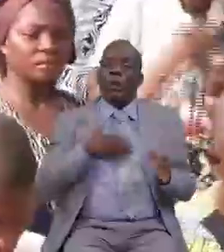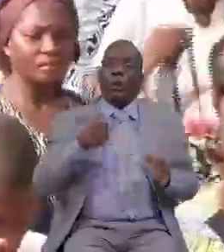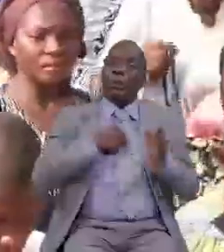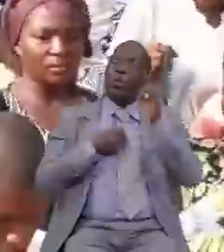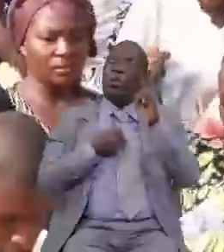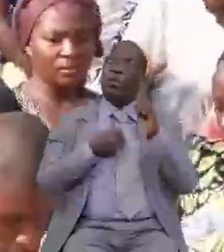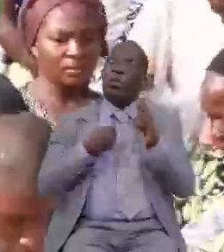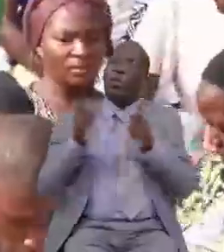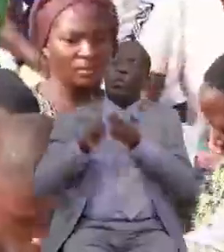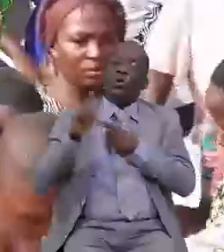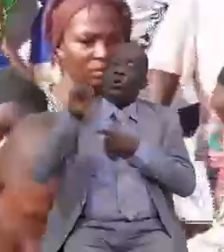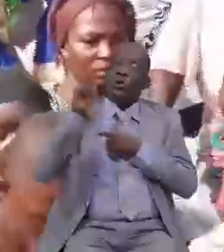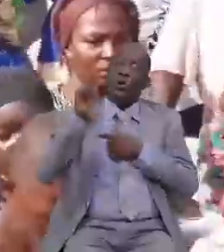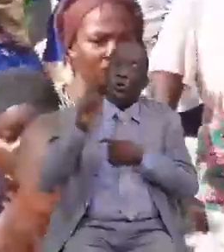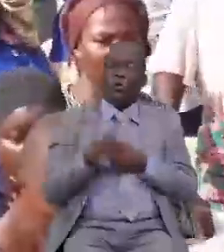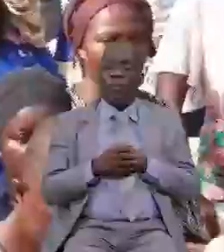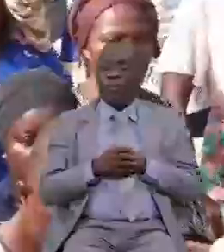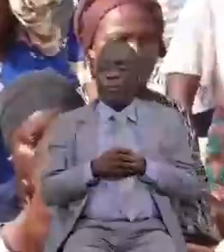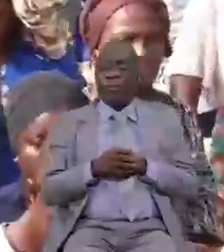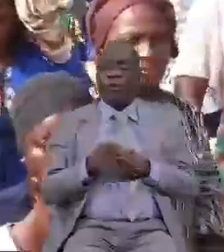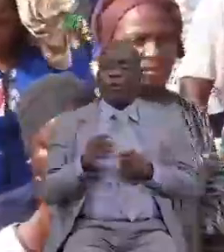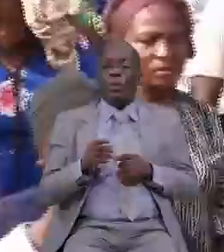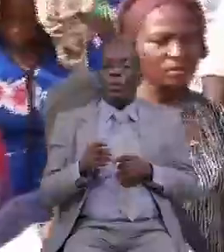unto you. Talk to the Lord.